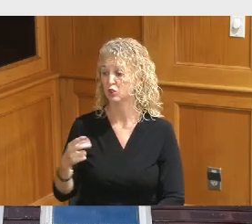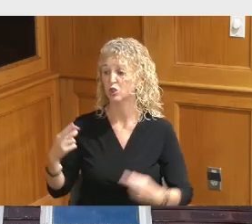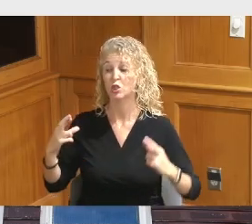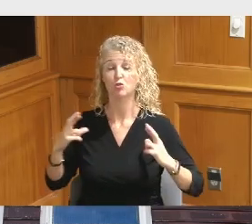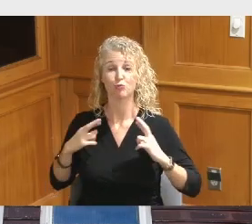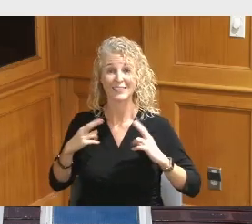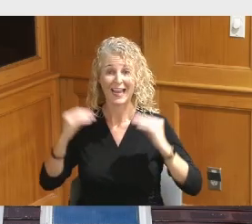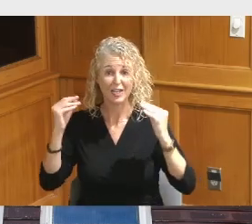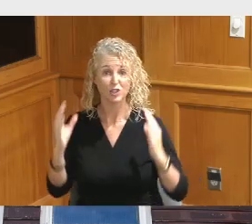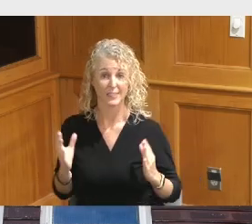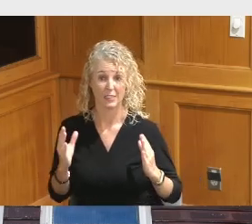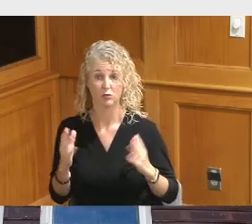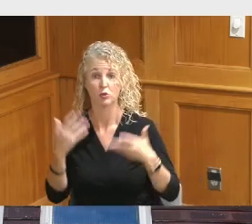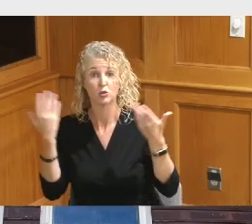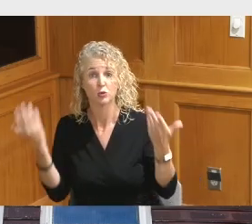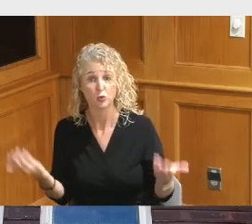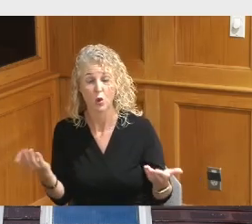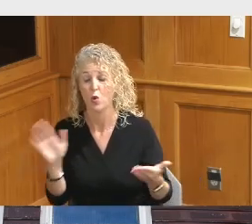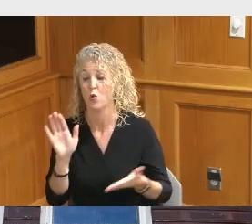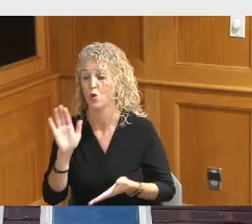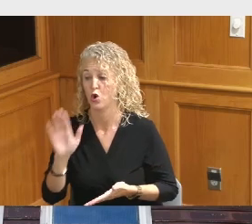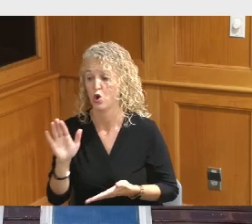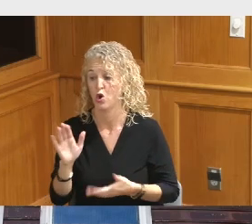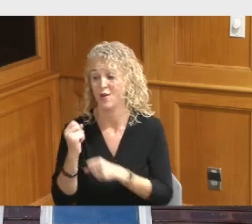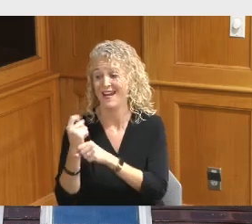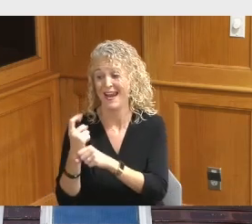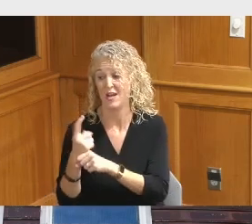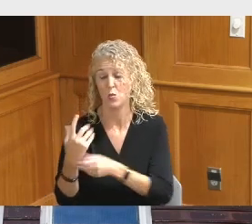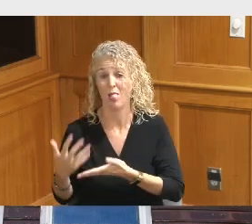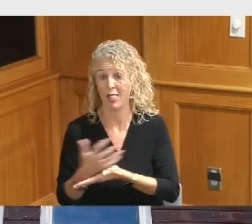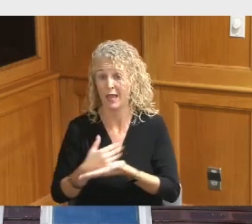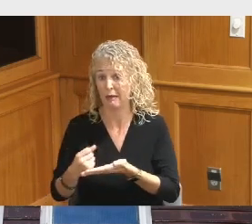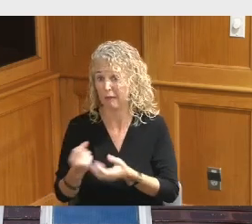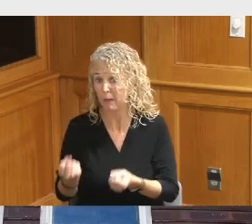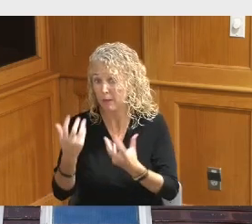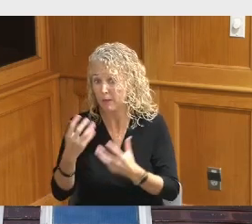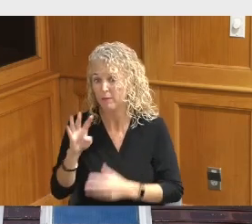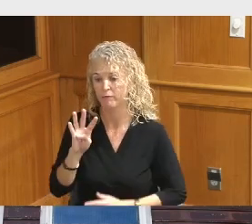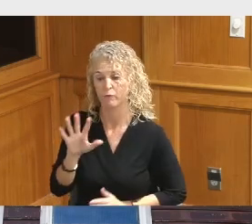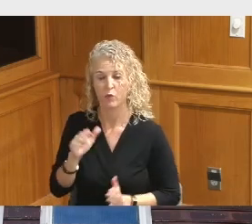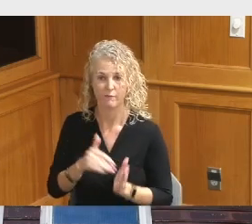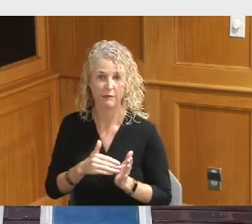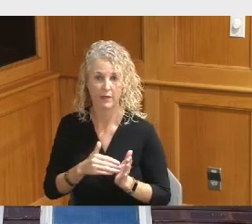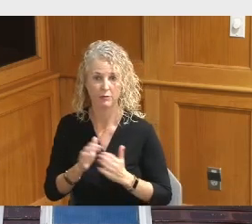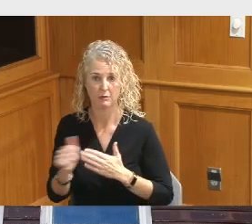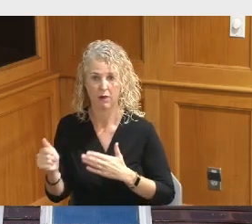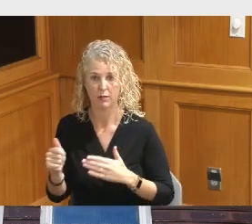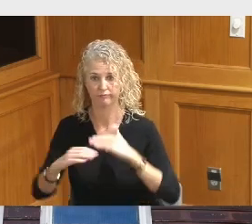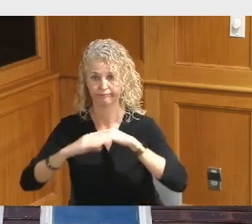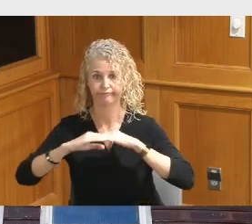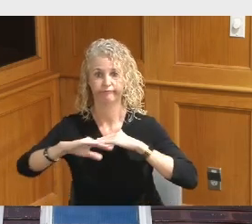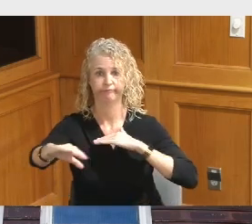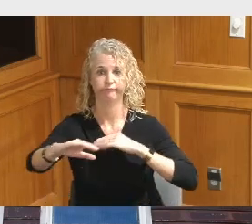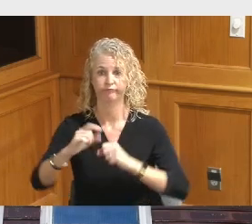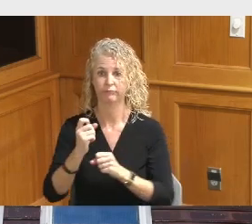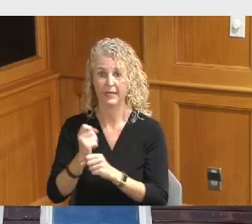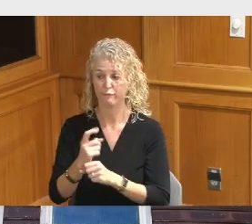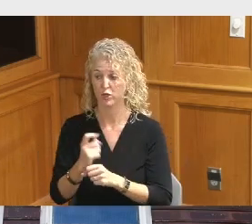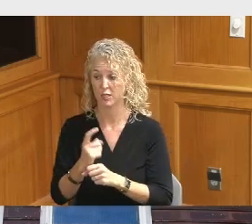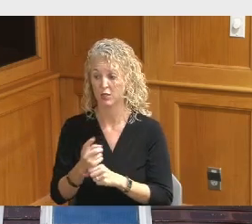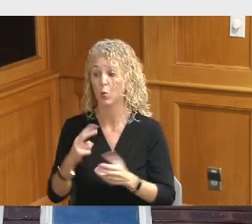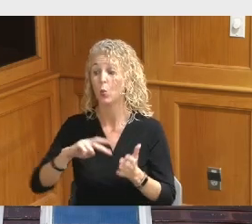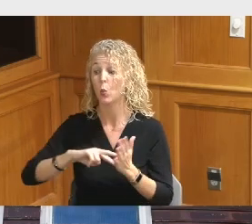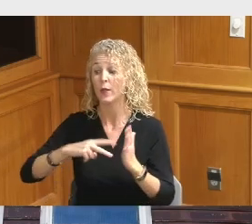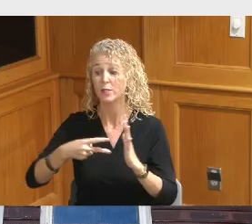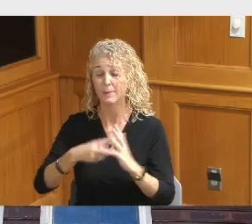retired teacher. So she has an annual steady income from her retirement and pension that allows her to